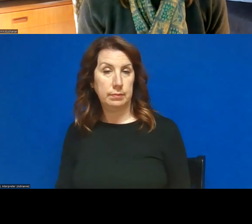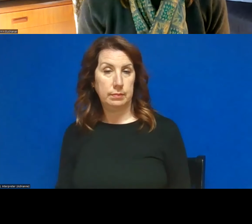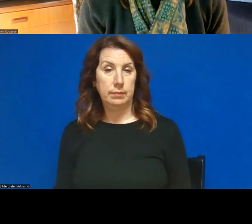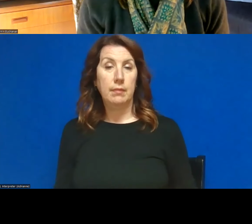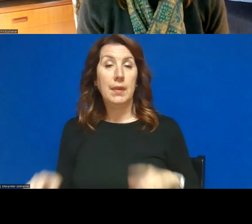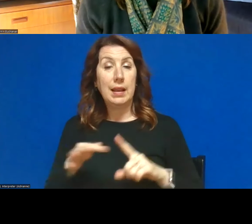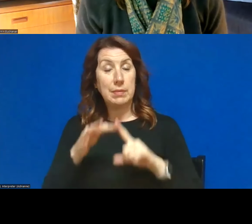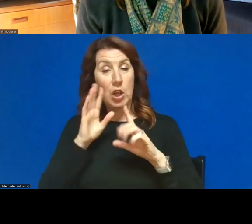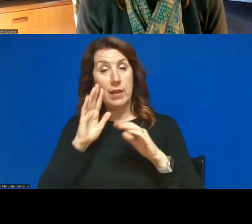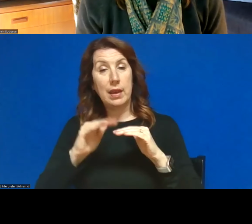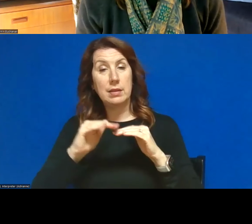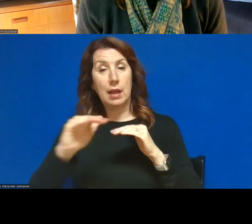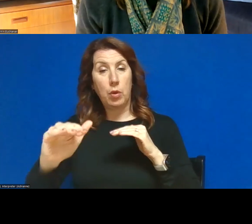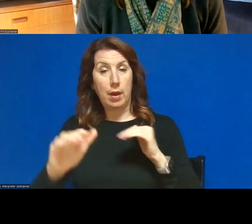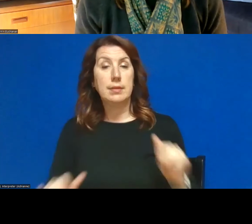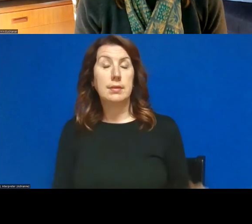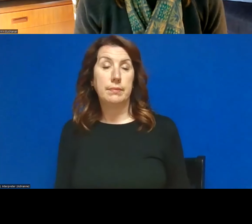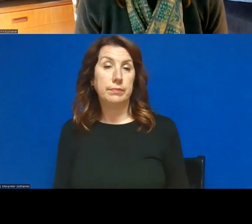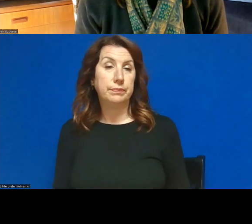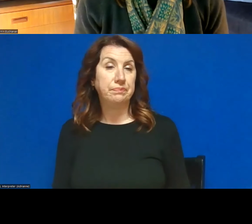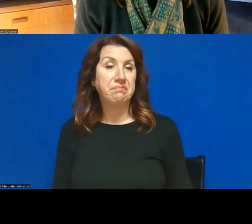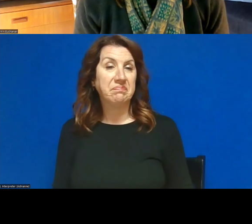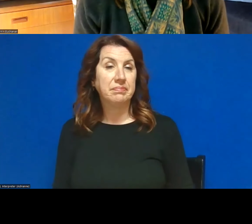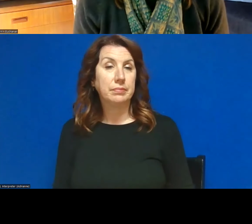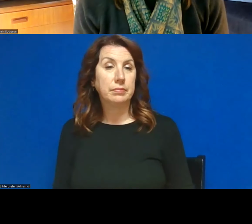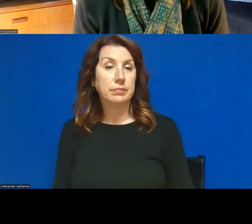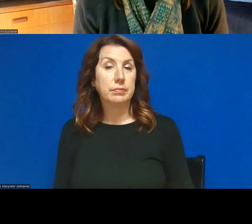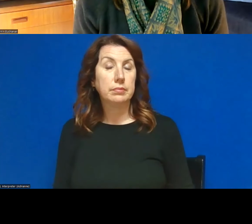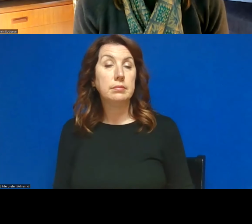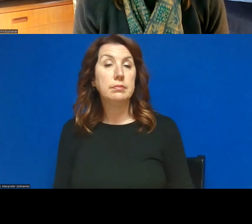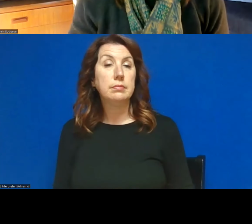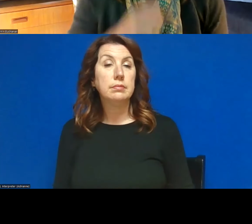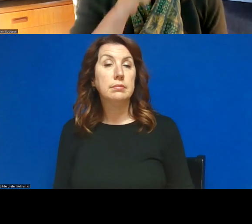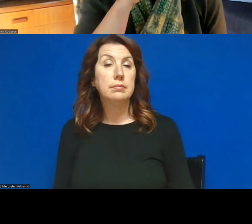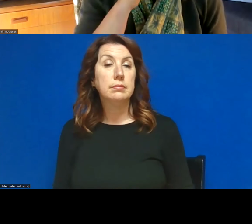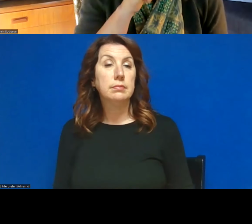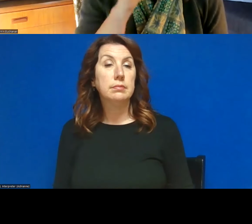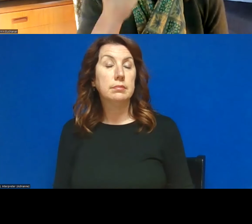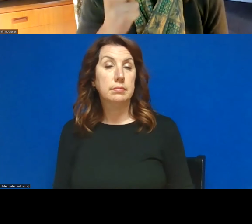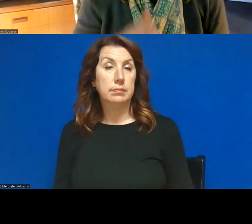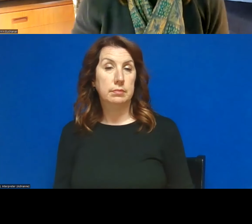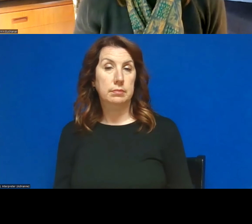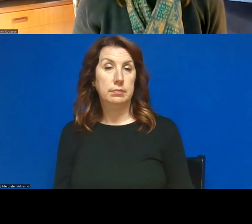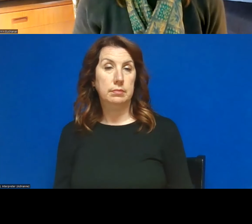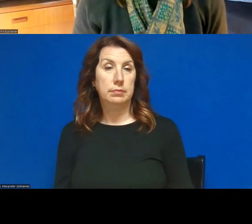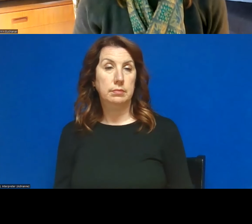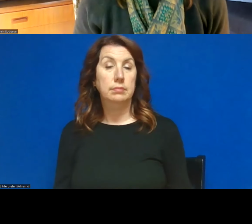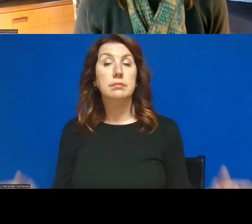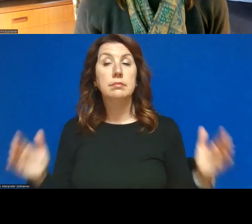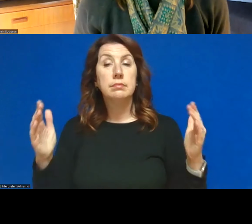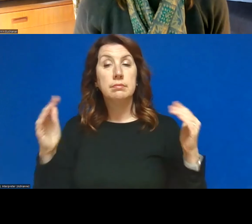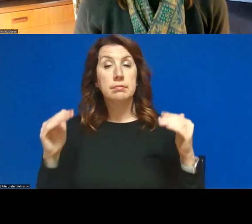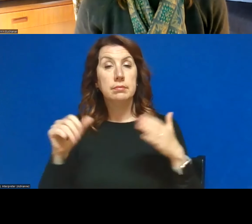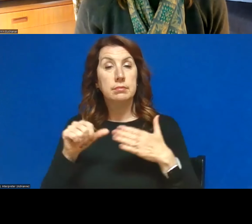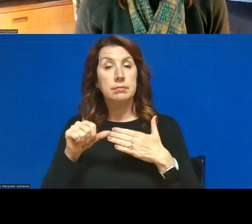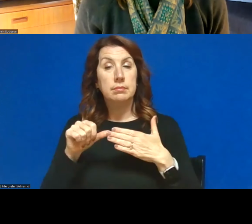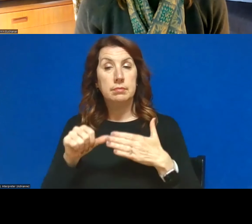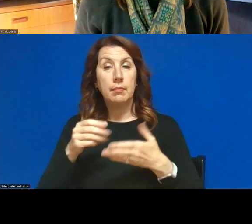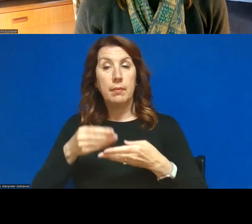are on a path to recovery. The next is that I want to highlight another